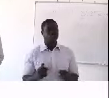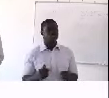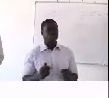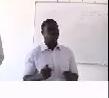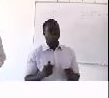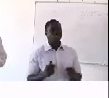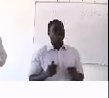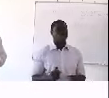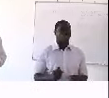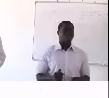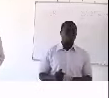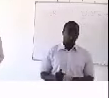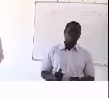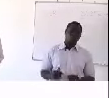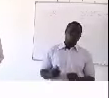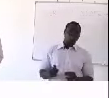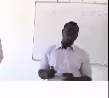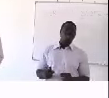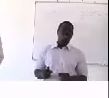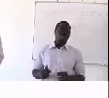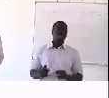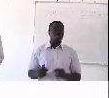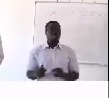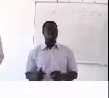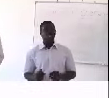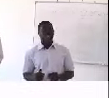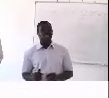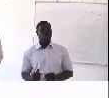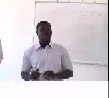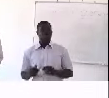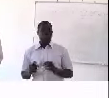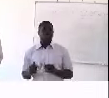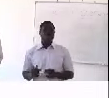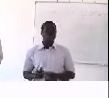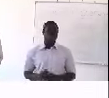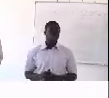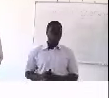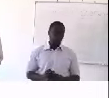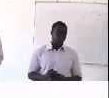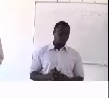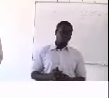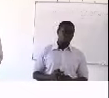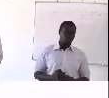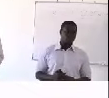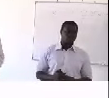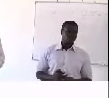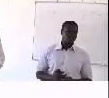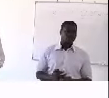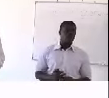very effective for a very short time. Whereas the endocrine system is for a very long time.